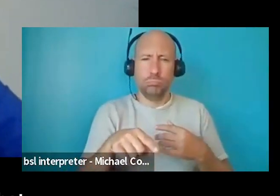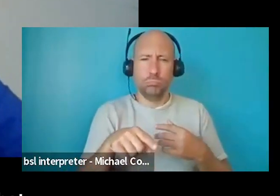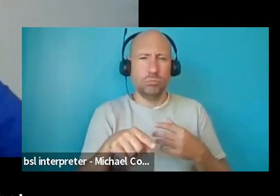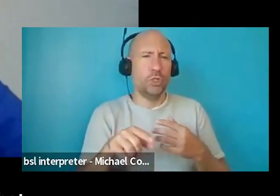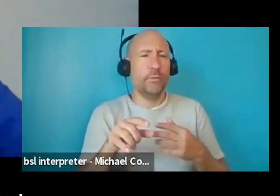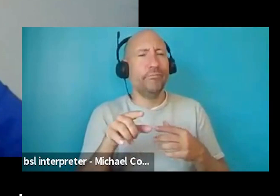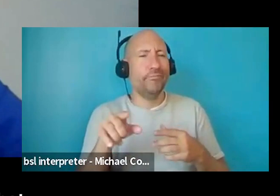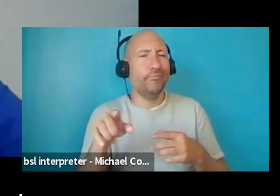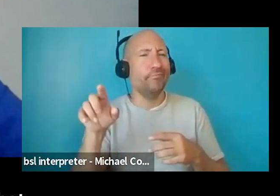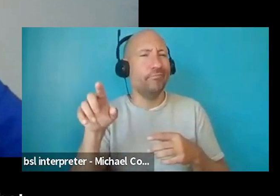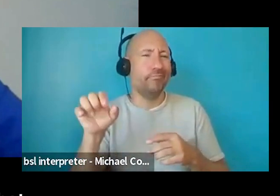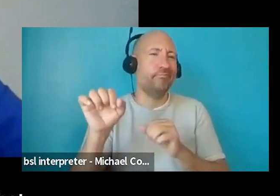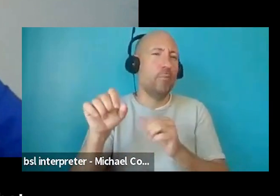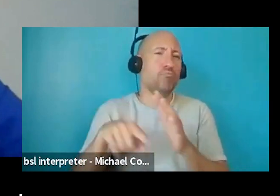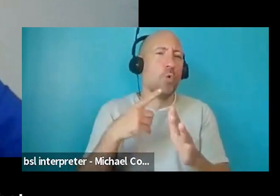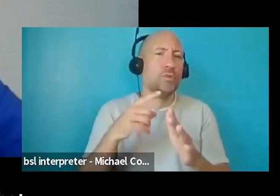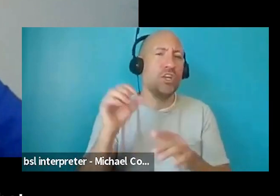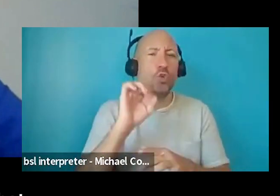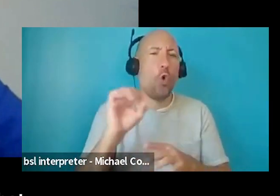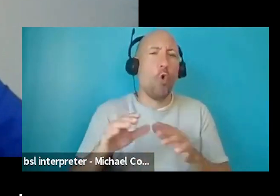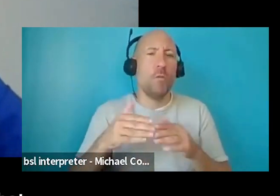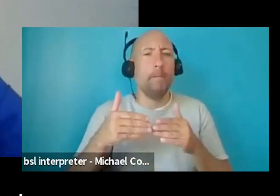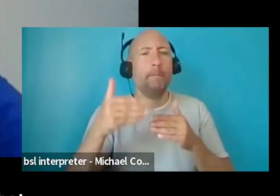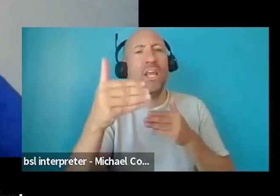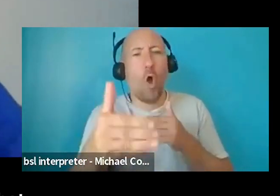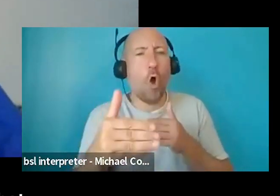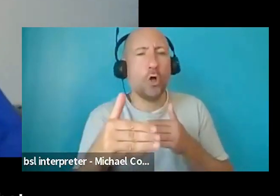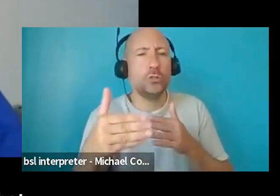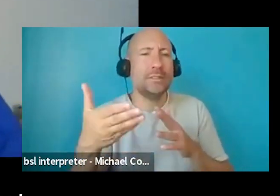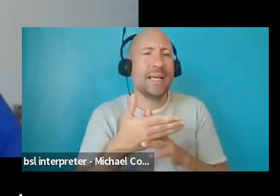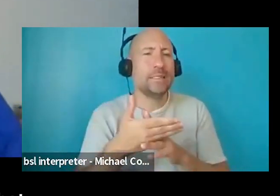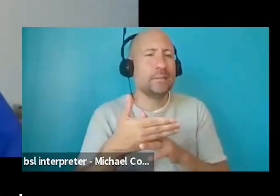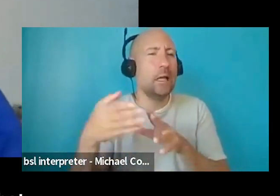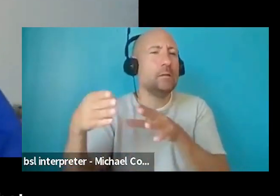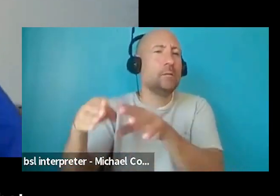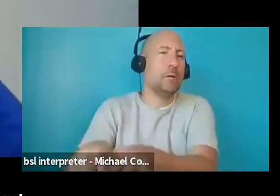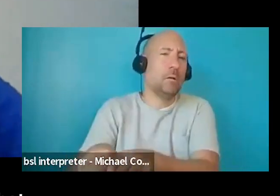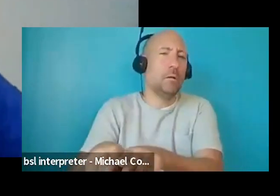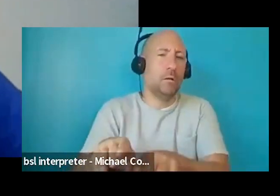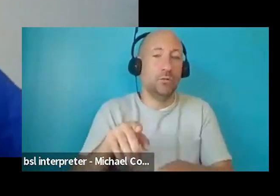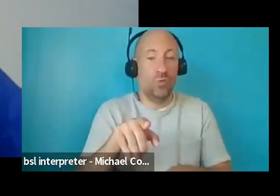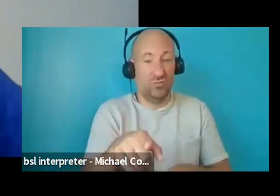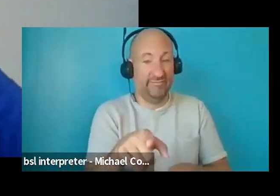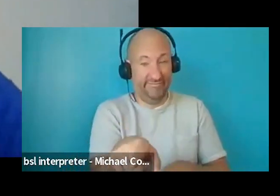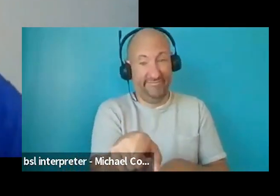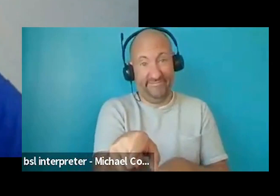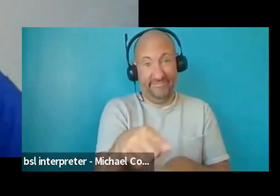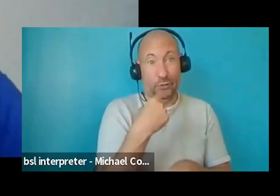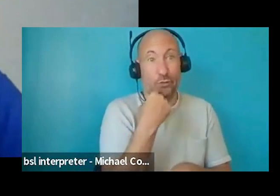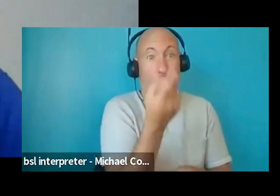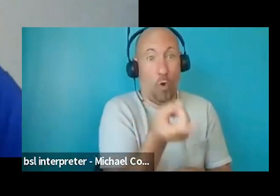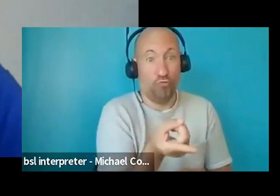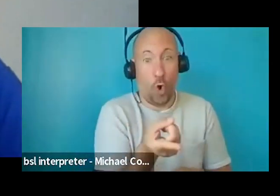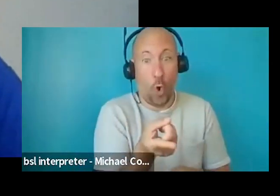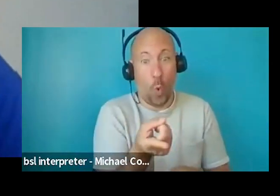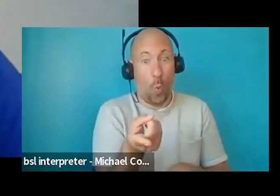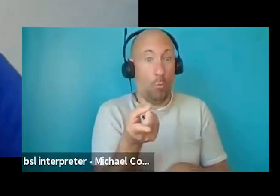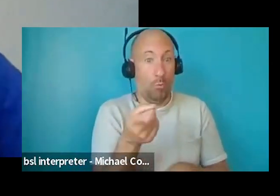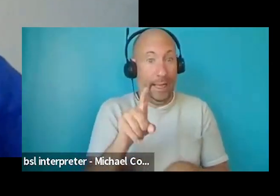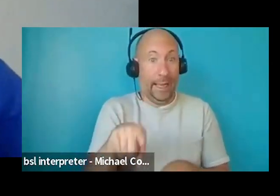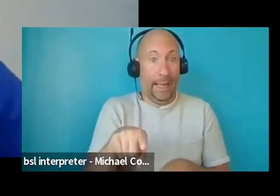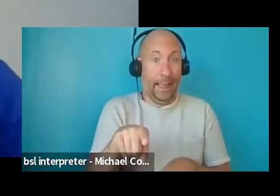Access. I'm just going to add it into the chat because it's happening tomorrow, so people might be interested in seeing that.